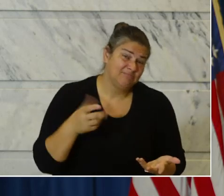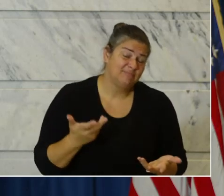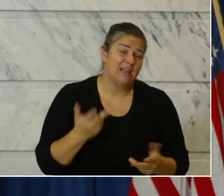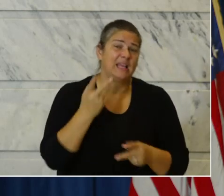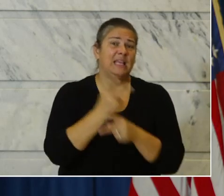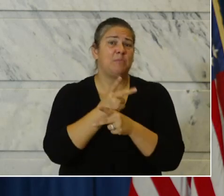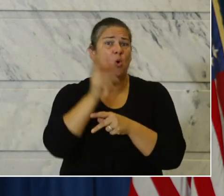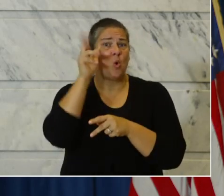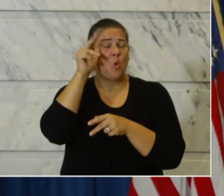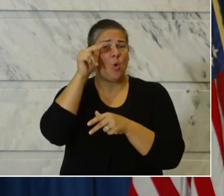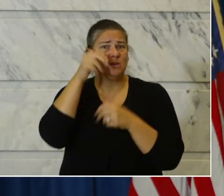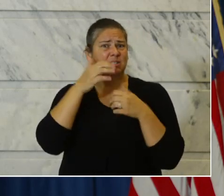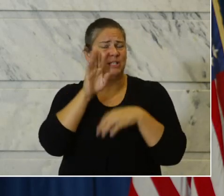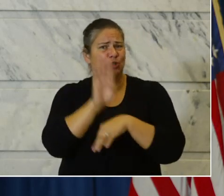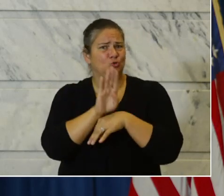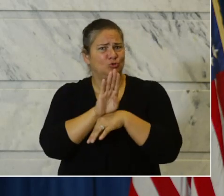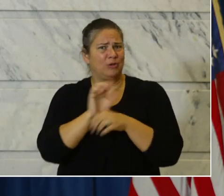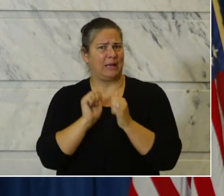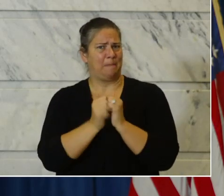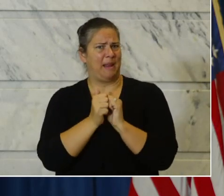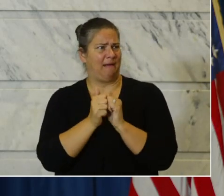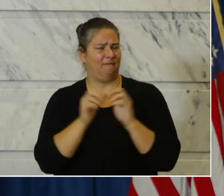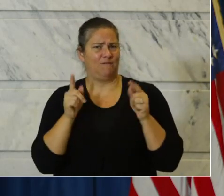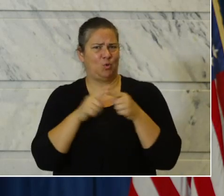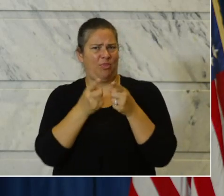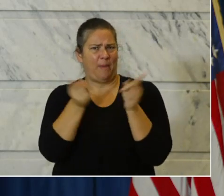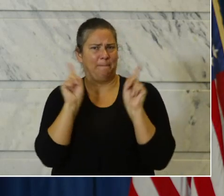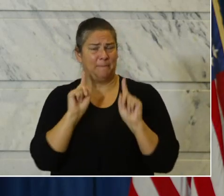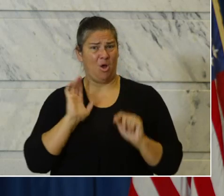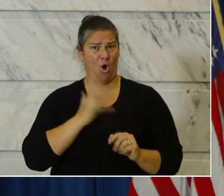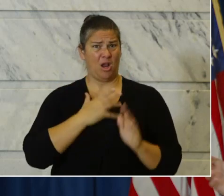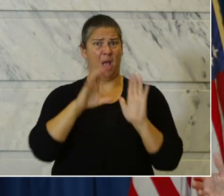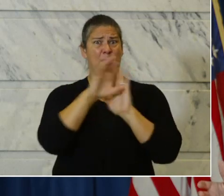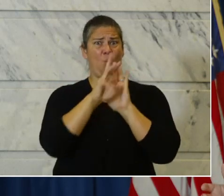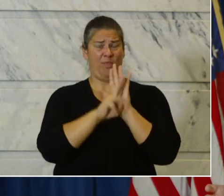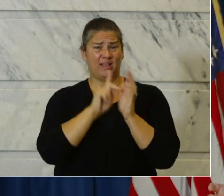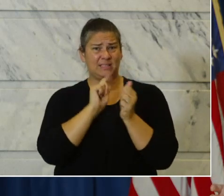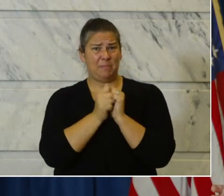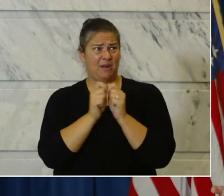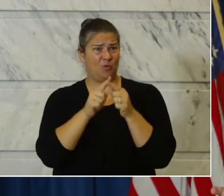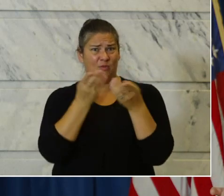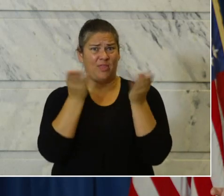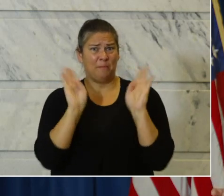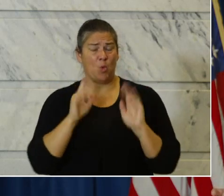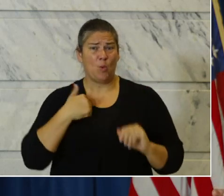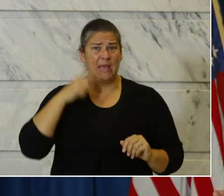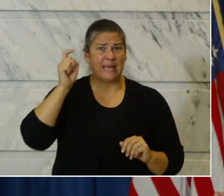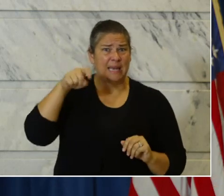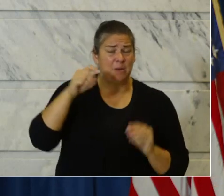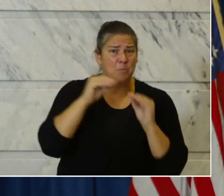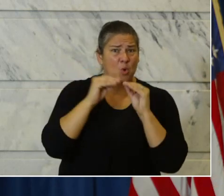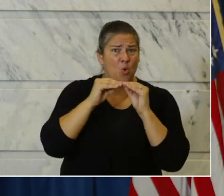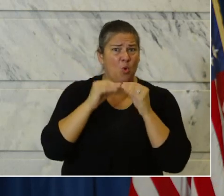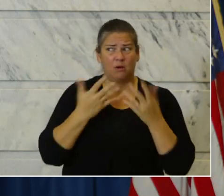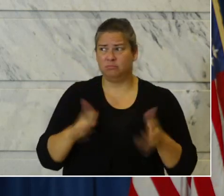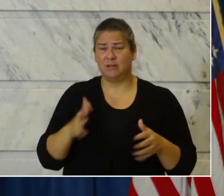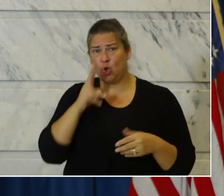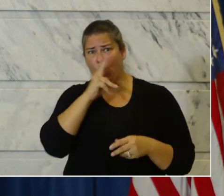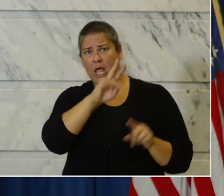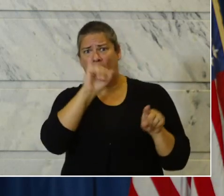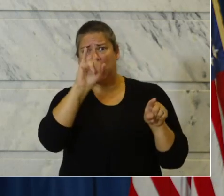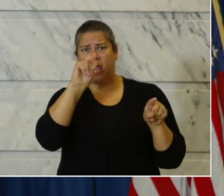competitive, but to keep our Commonwealth competitive. Listen, we need a lot more types of gaming to compete with those around us. I mean,